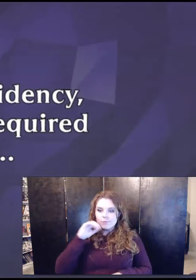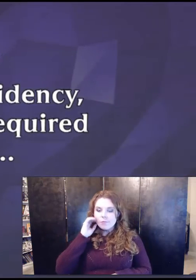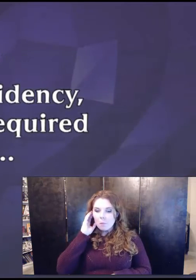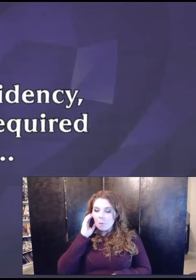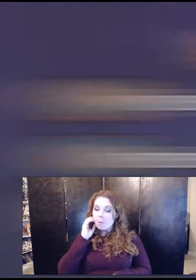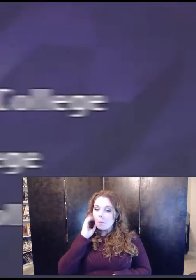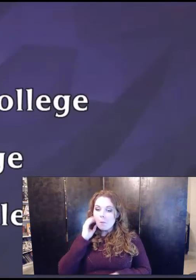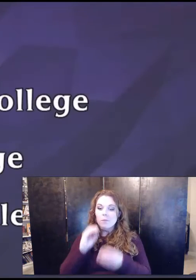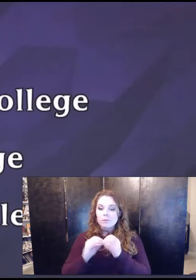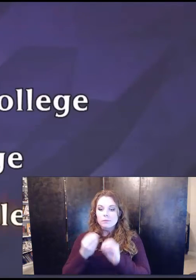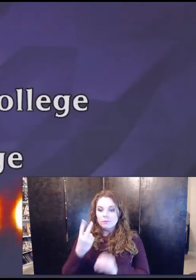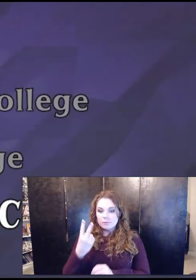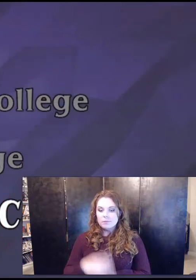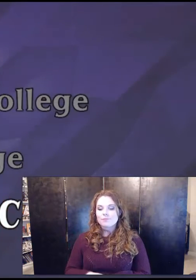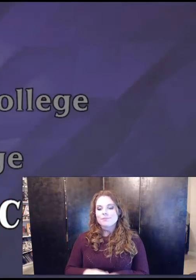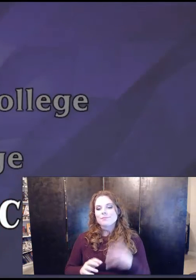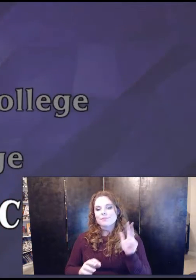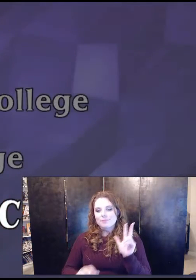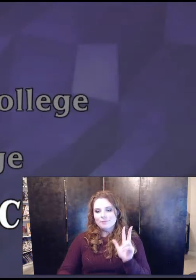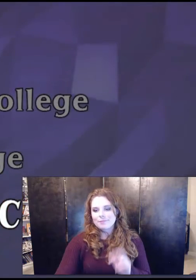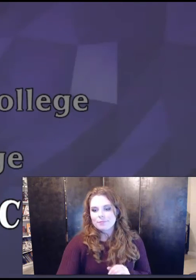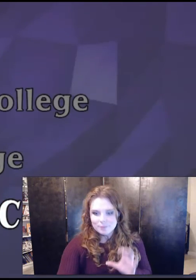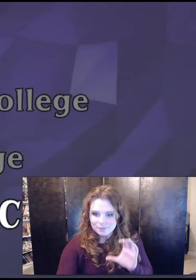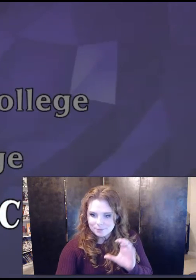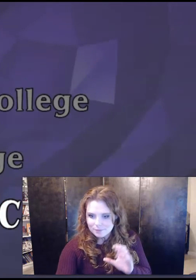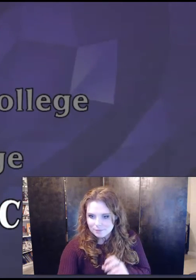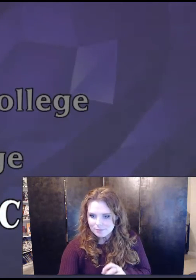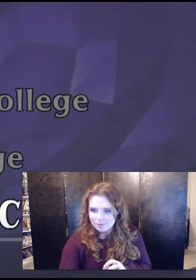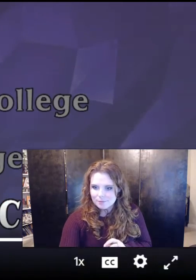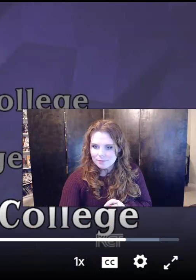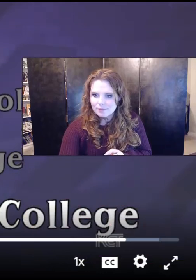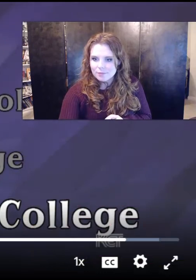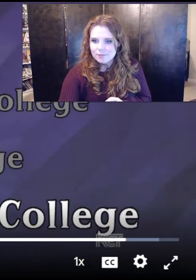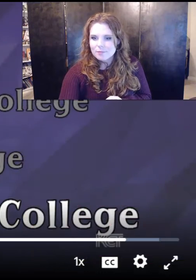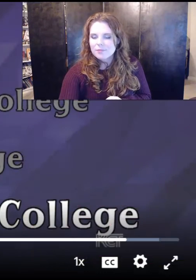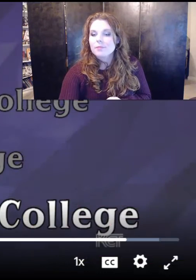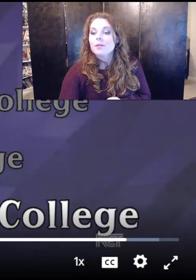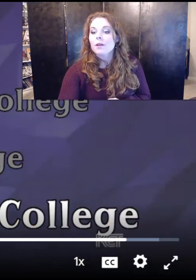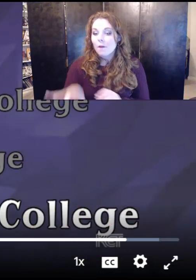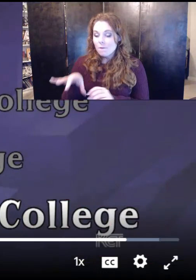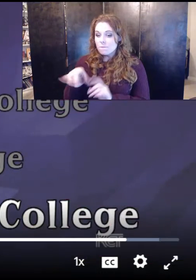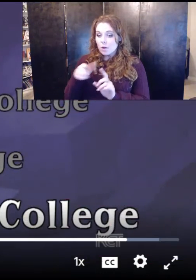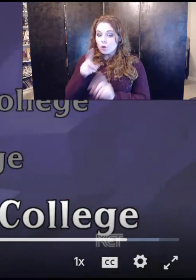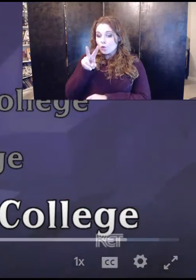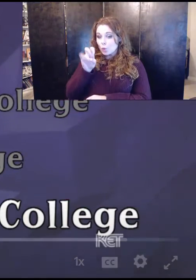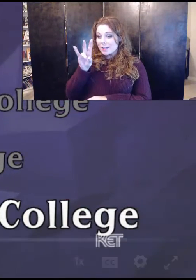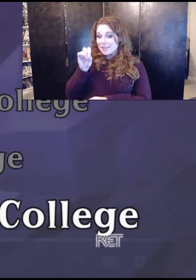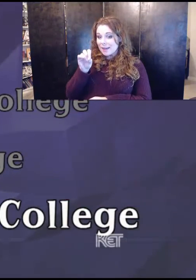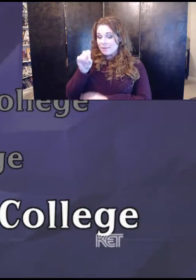2 is C. 270 votes from the Electoral College is needed to win the